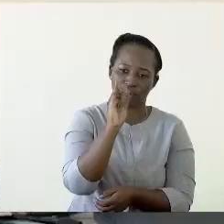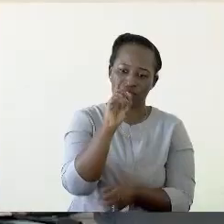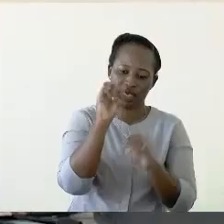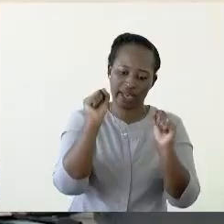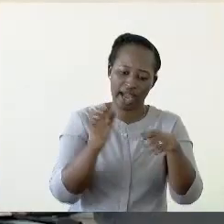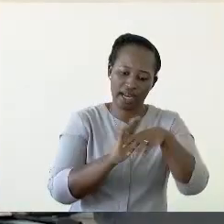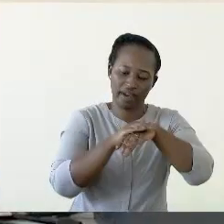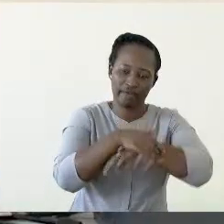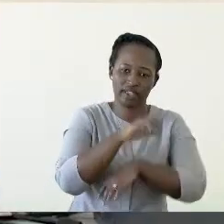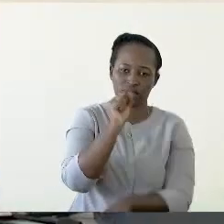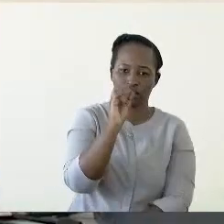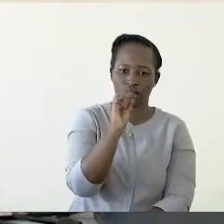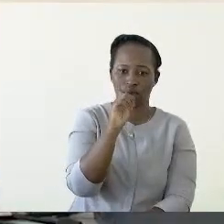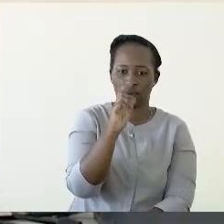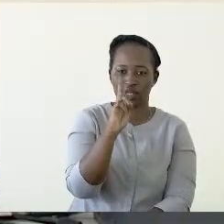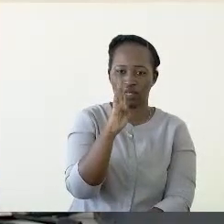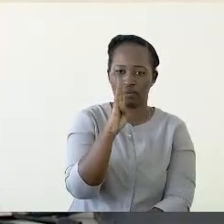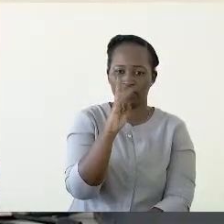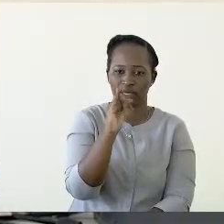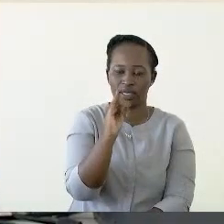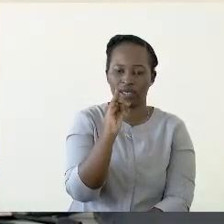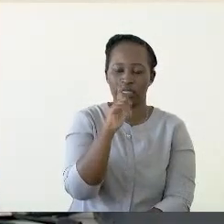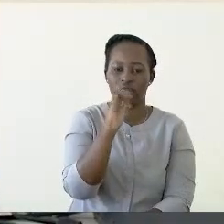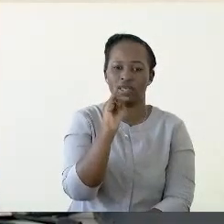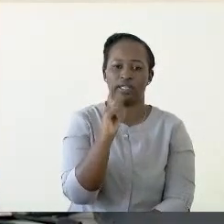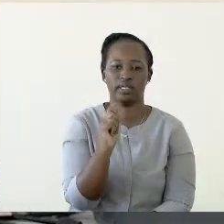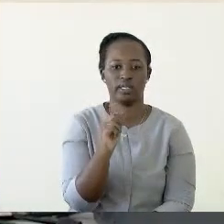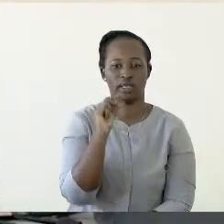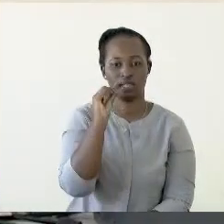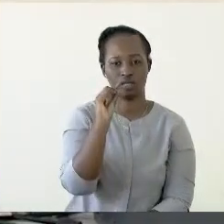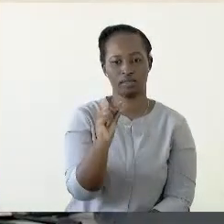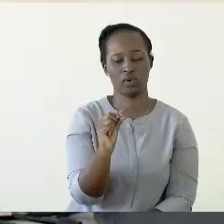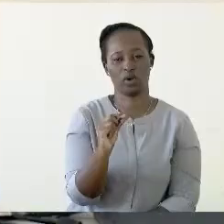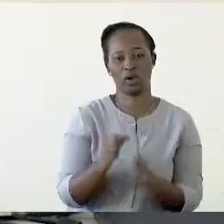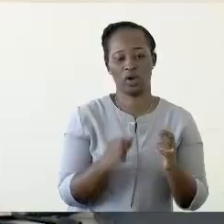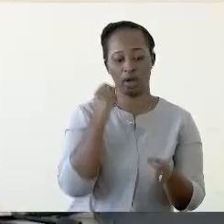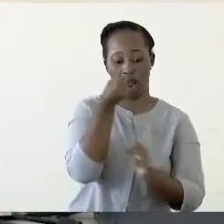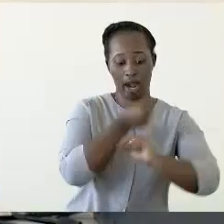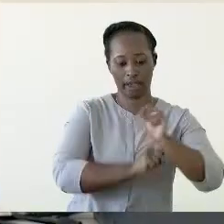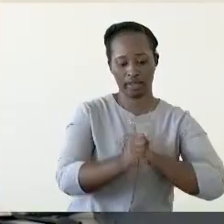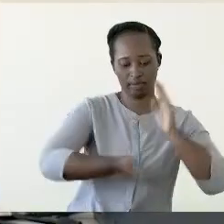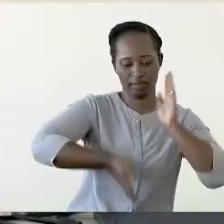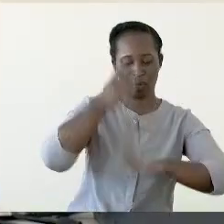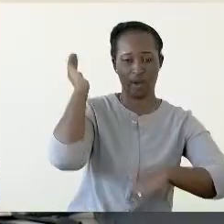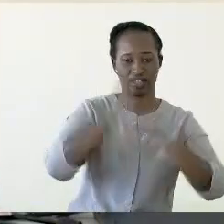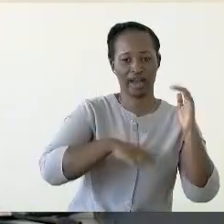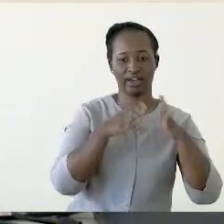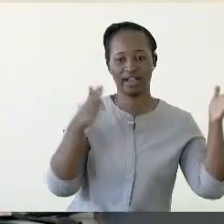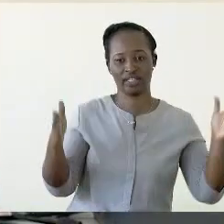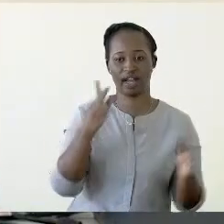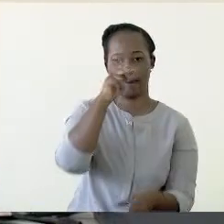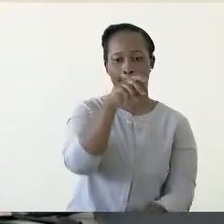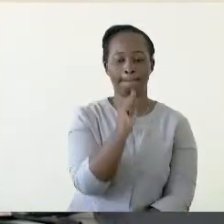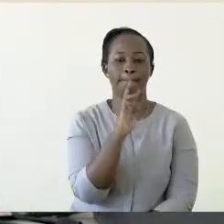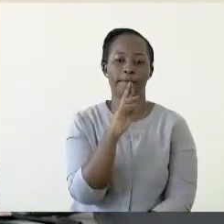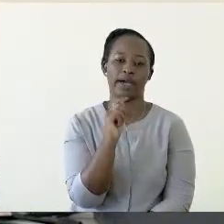the solubility. Smaller particles dissolve faster than larger particles. We know that. And